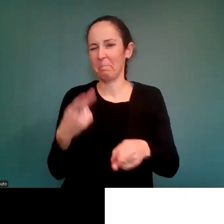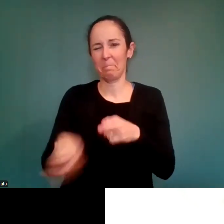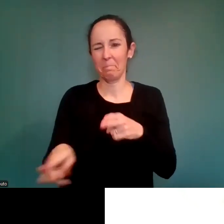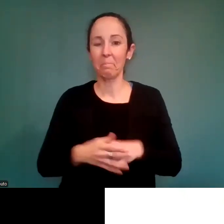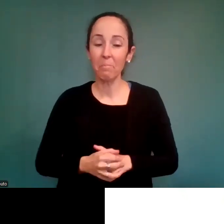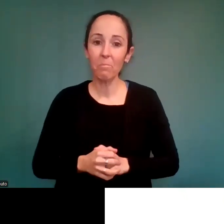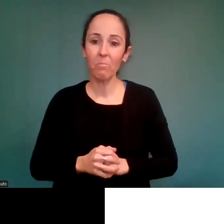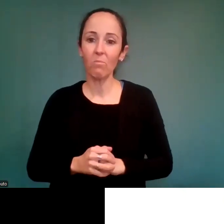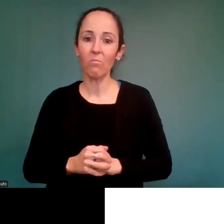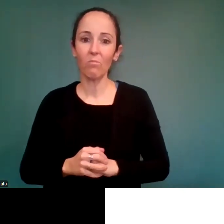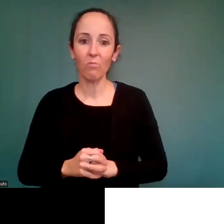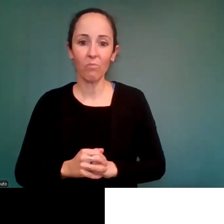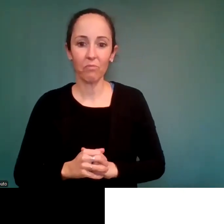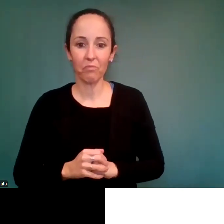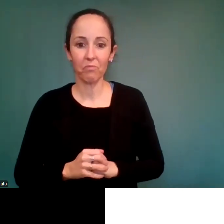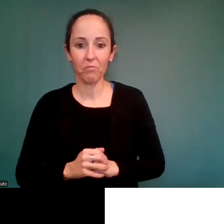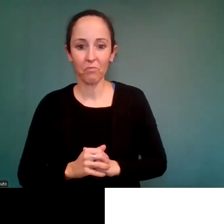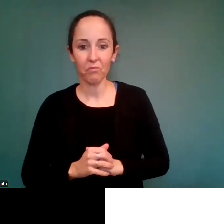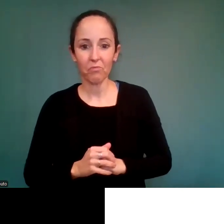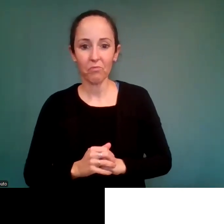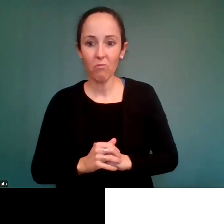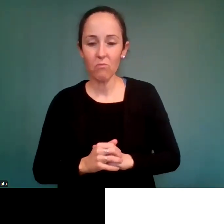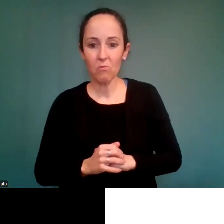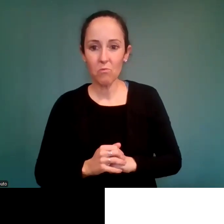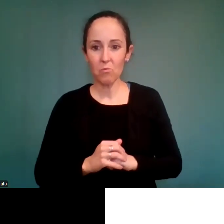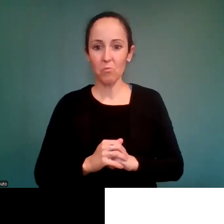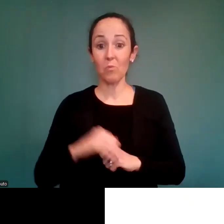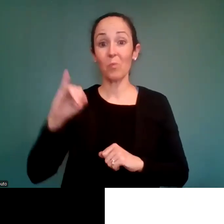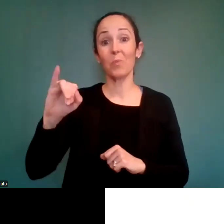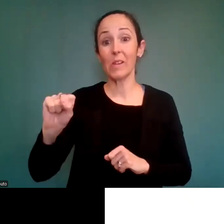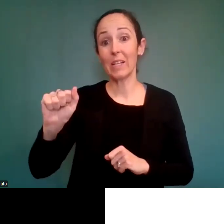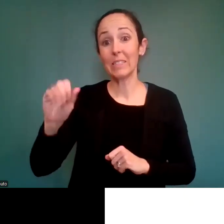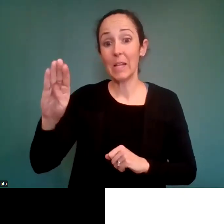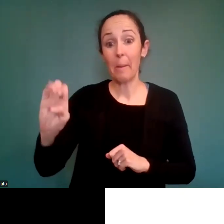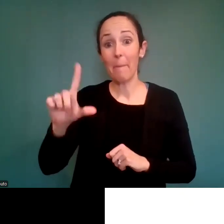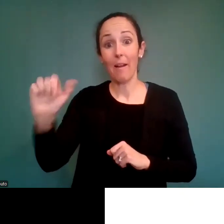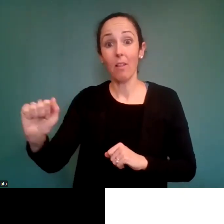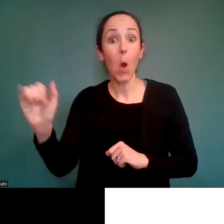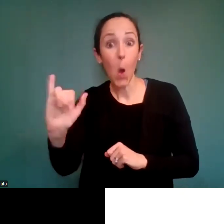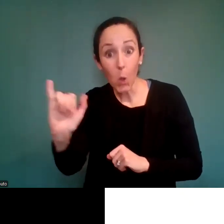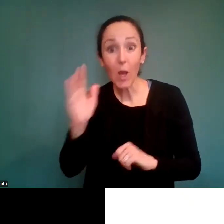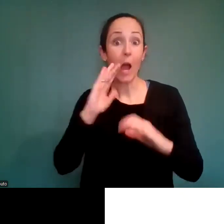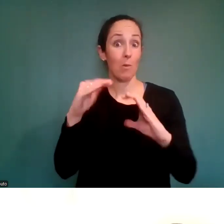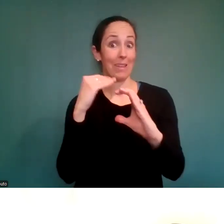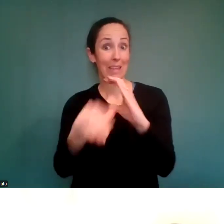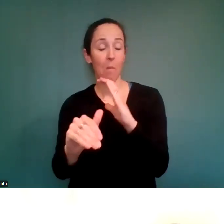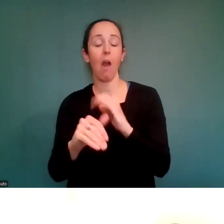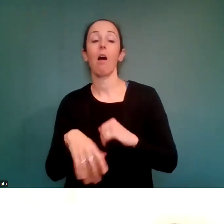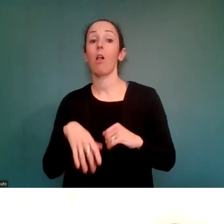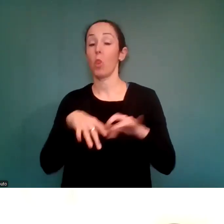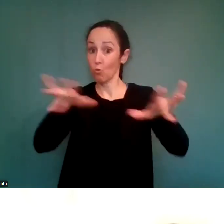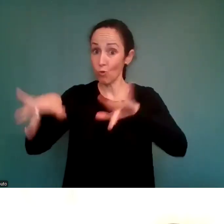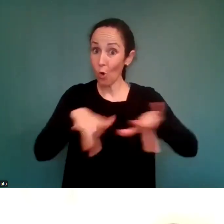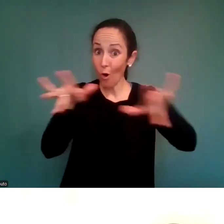And I'll also be sending that out as in the follow-up email. You'll be getting the recording, the slides,